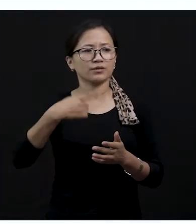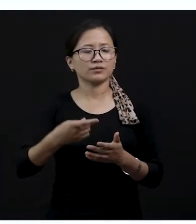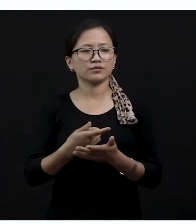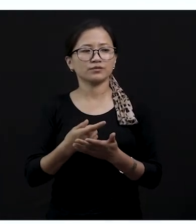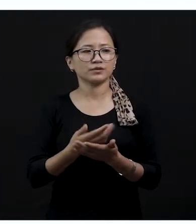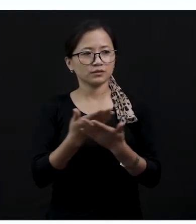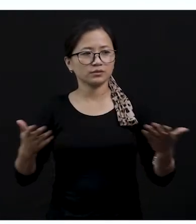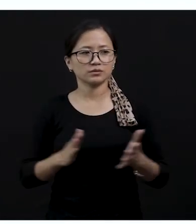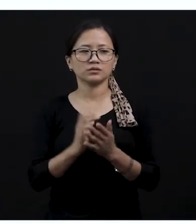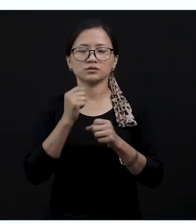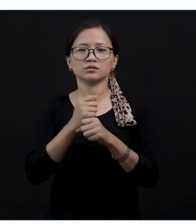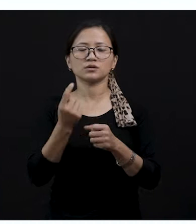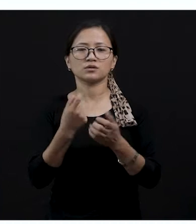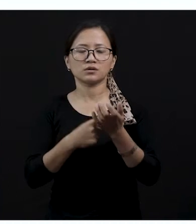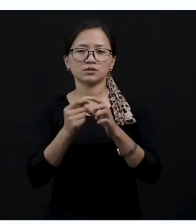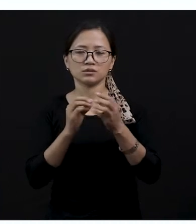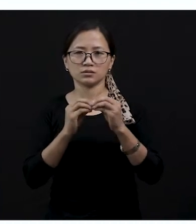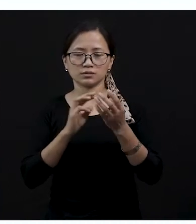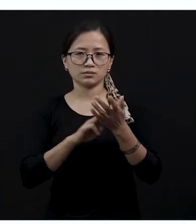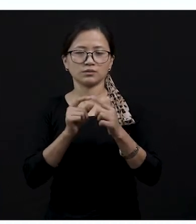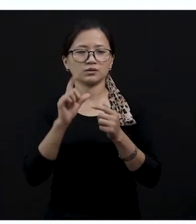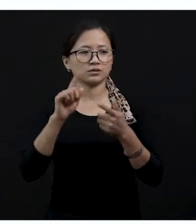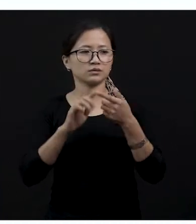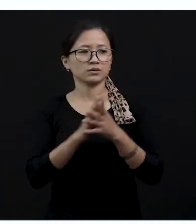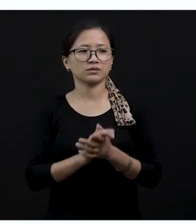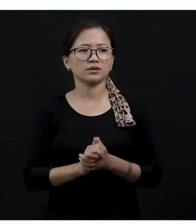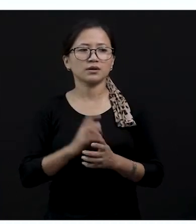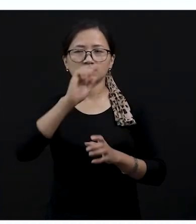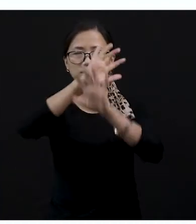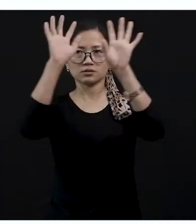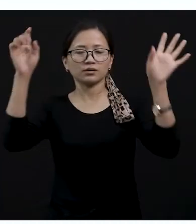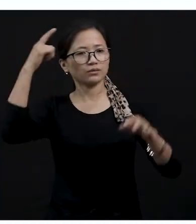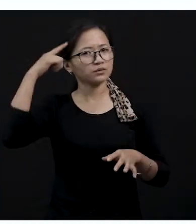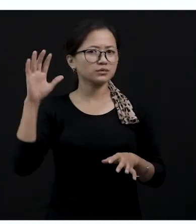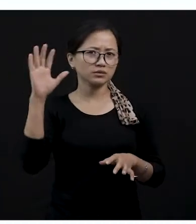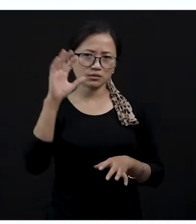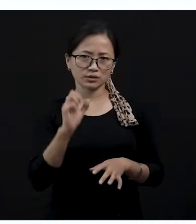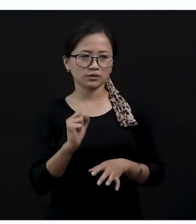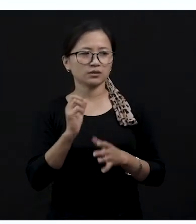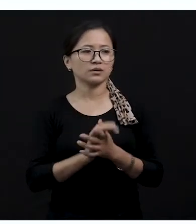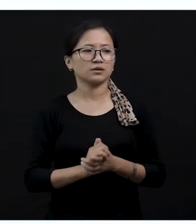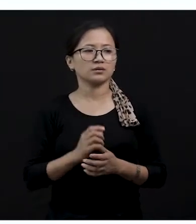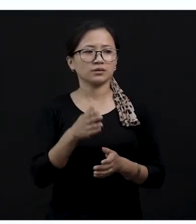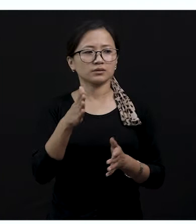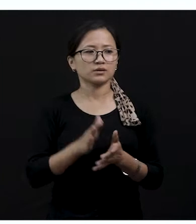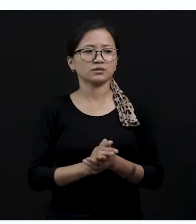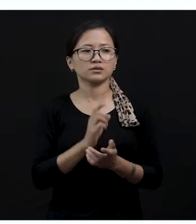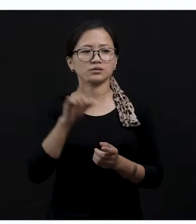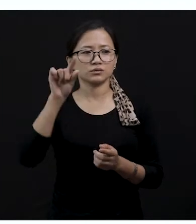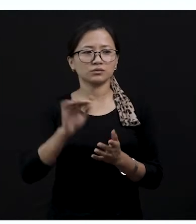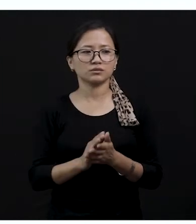sky was gray. We had nothing to do and nothing to say. We